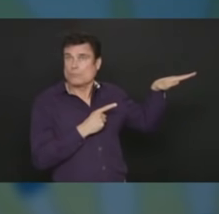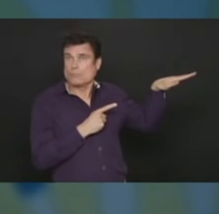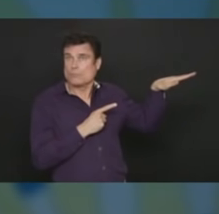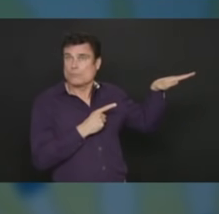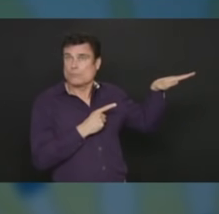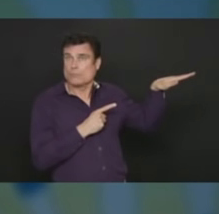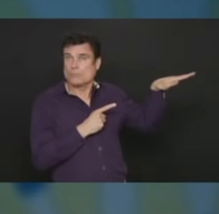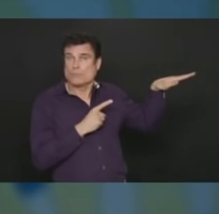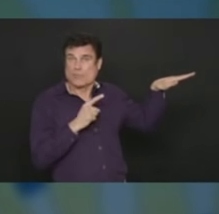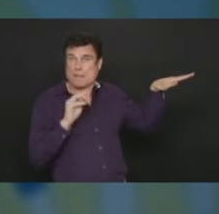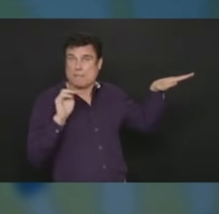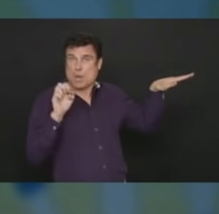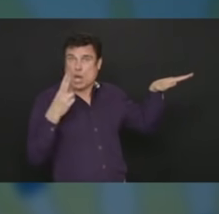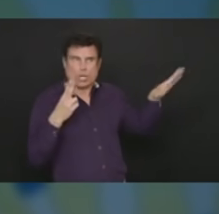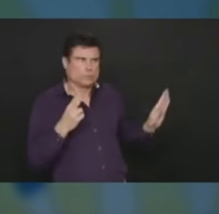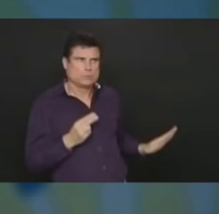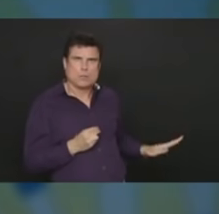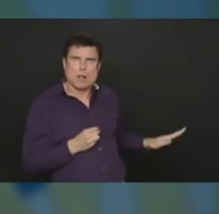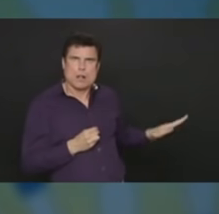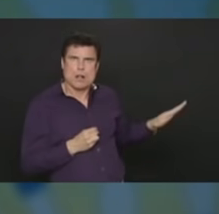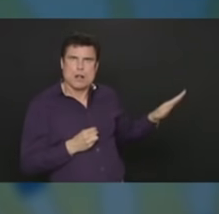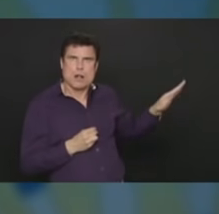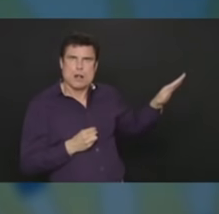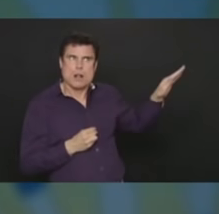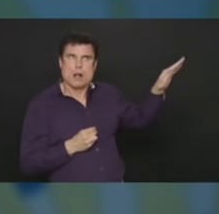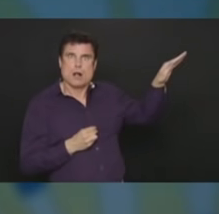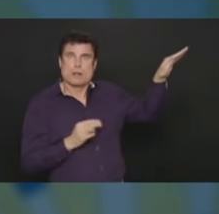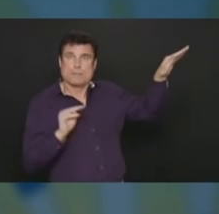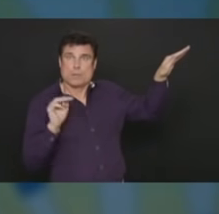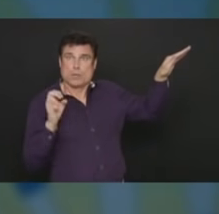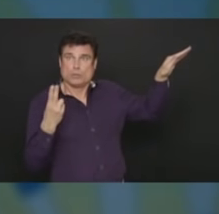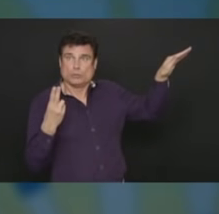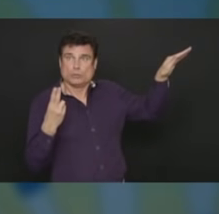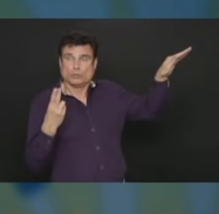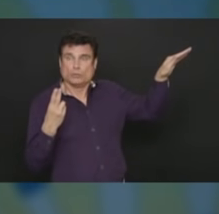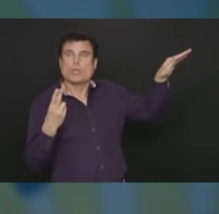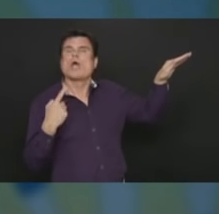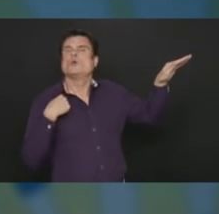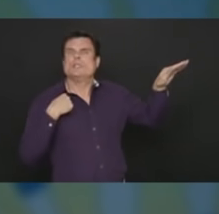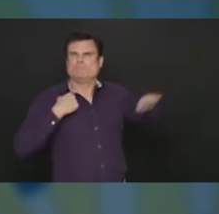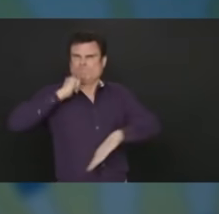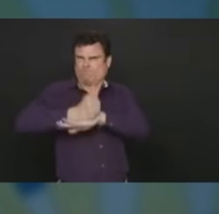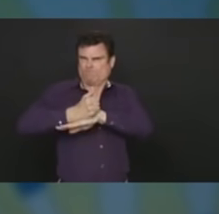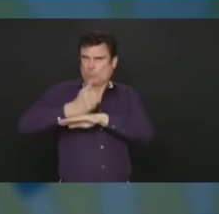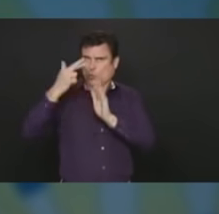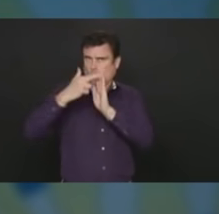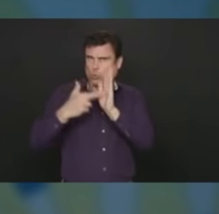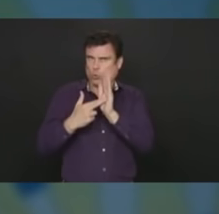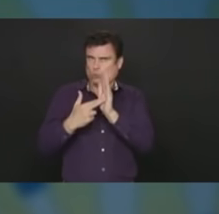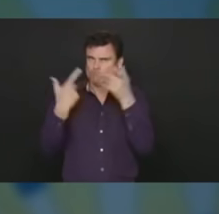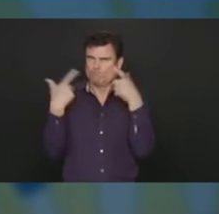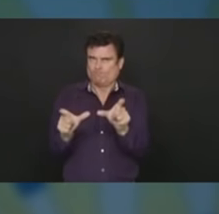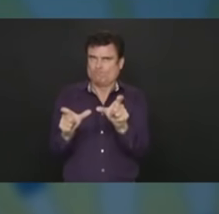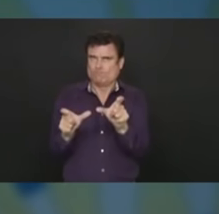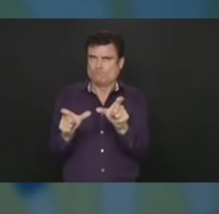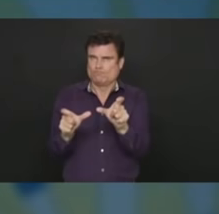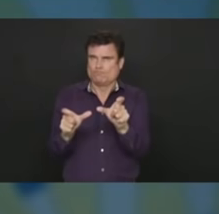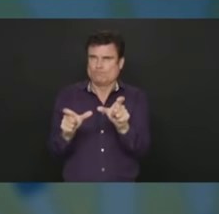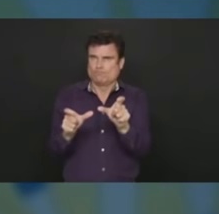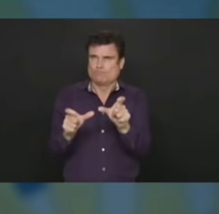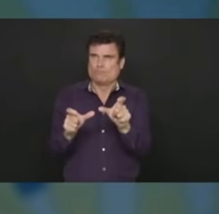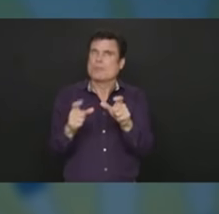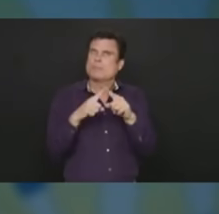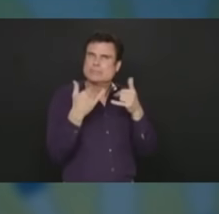up, and that's because we know the incubation period is 2 weeks. So when we first started to do our